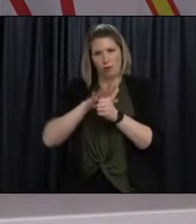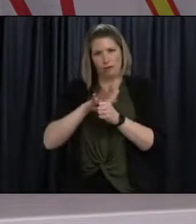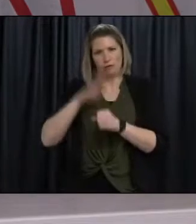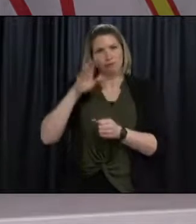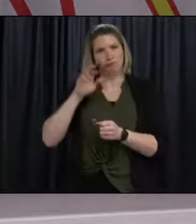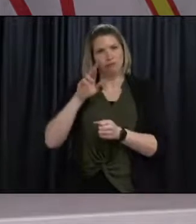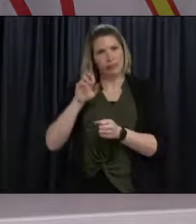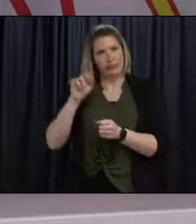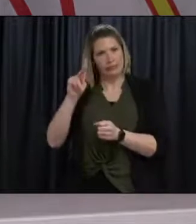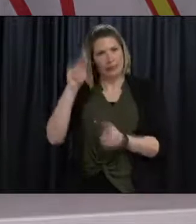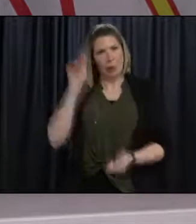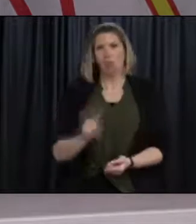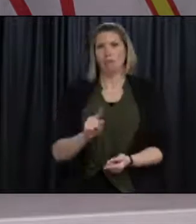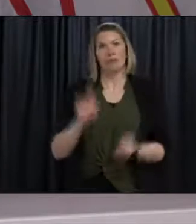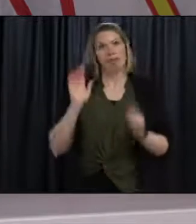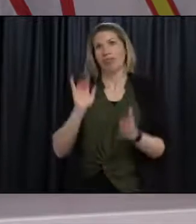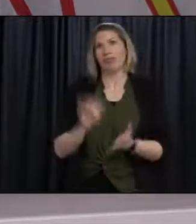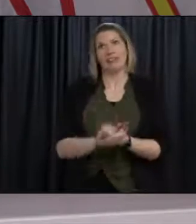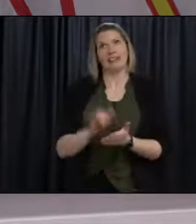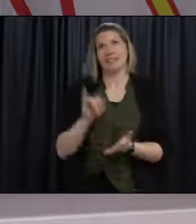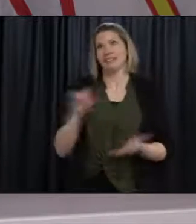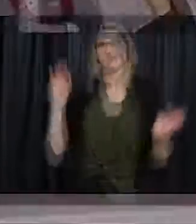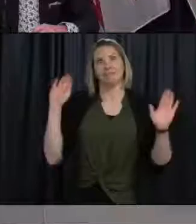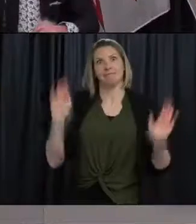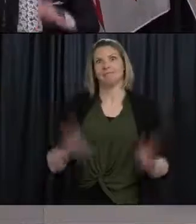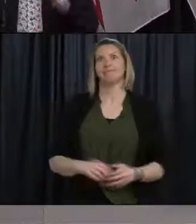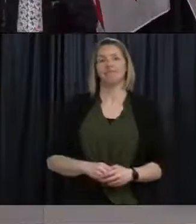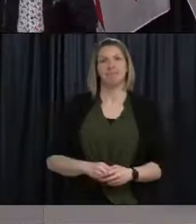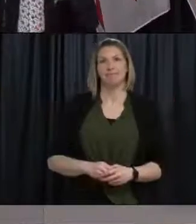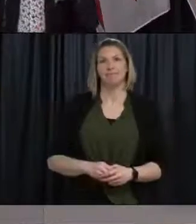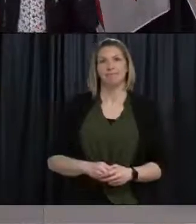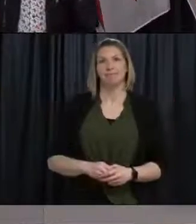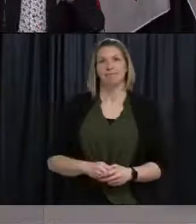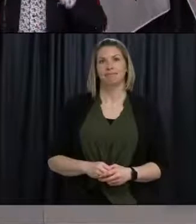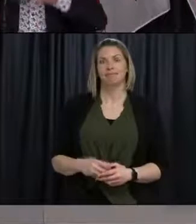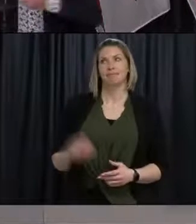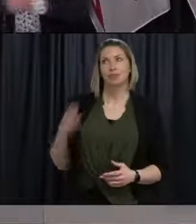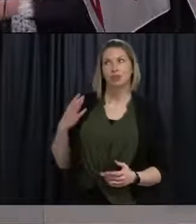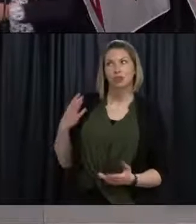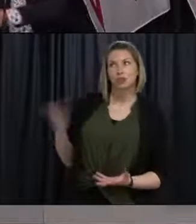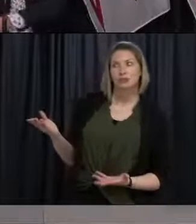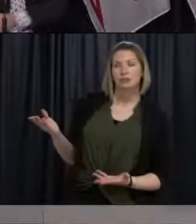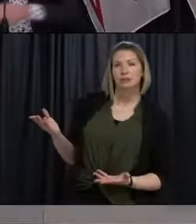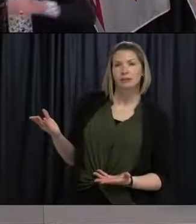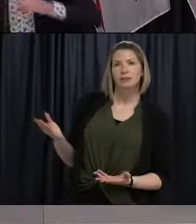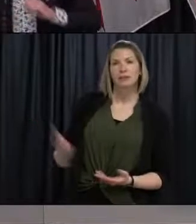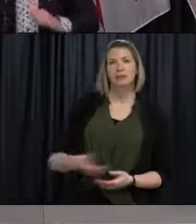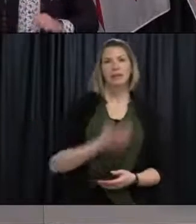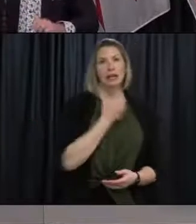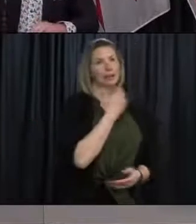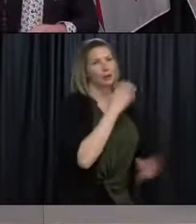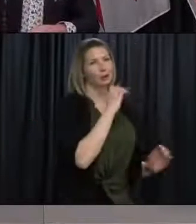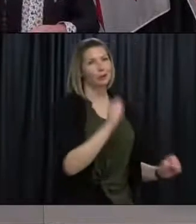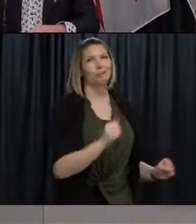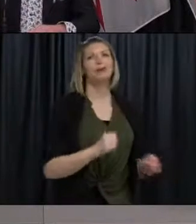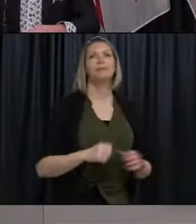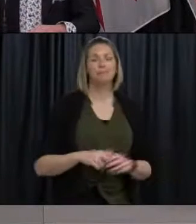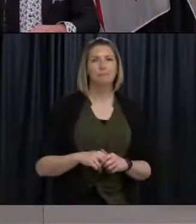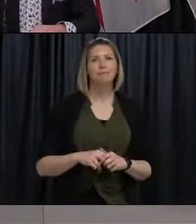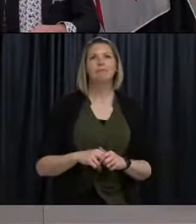that's what we have to do. Minister? Thank you very much, Premier. I mean, I